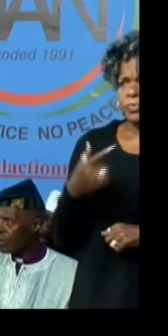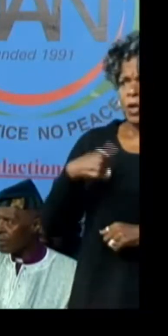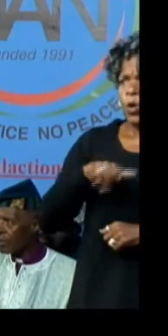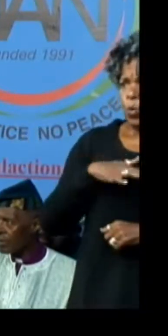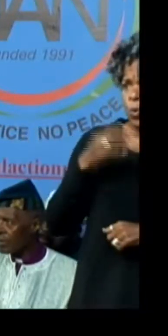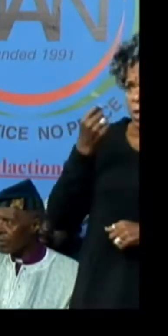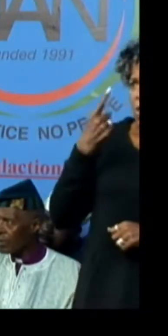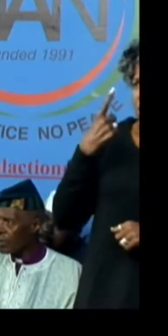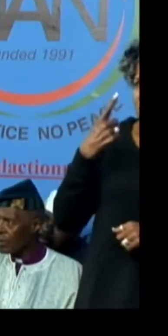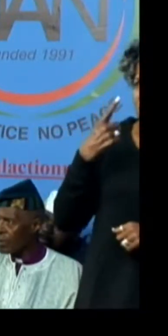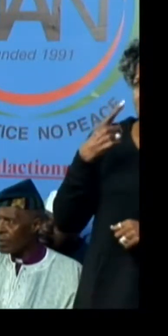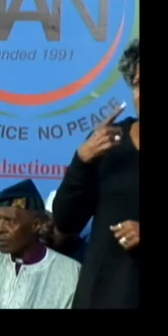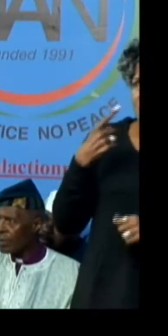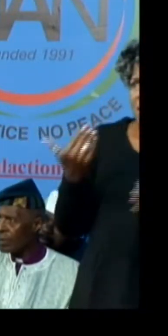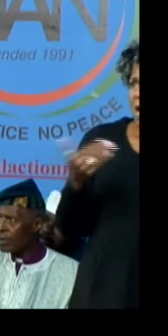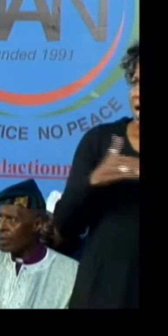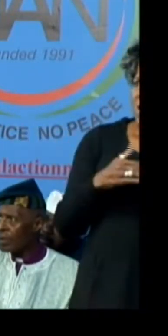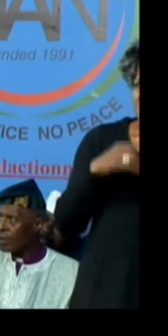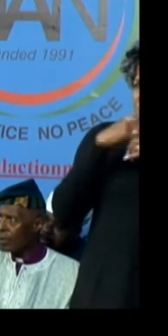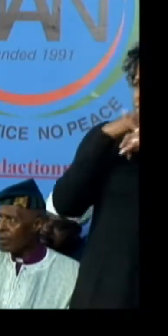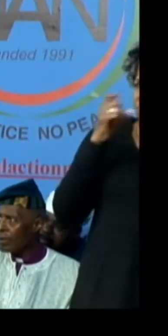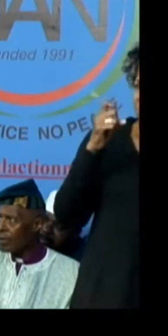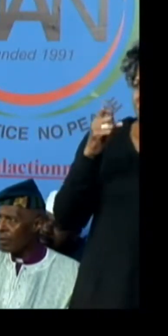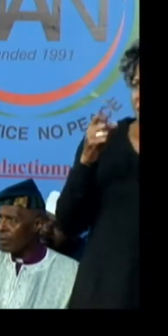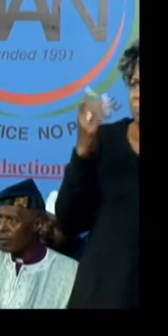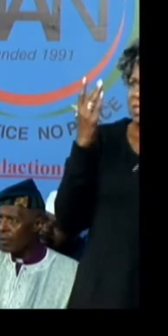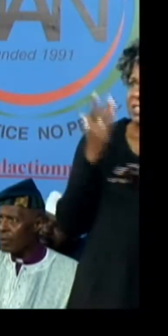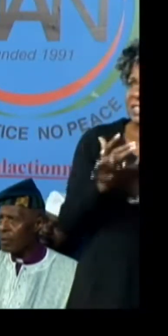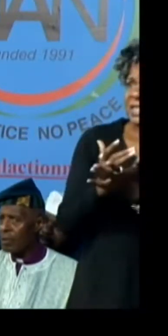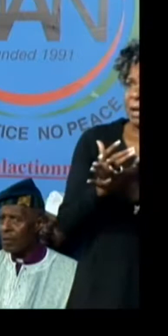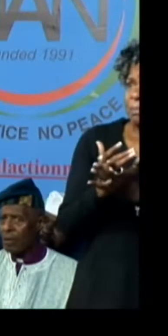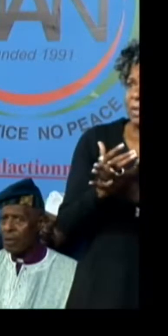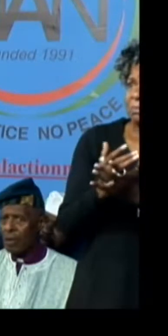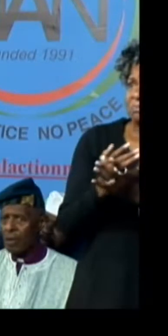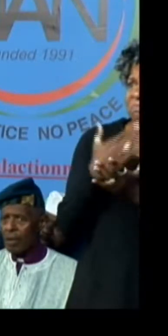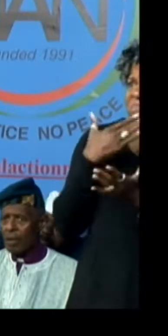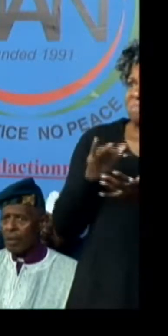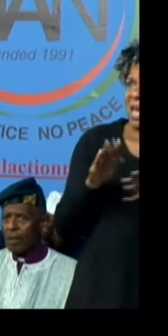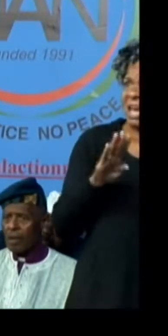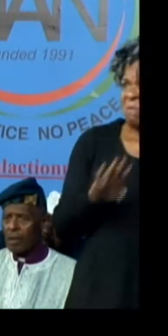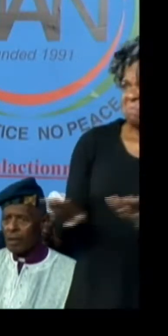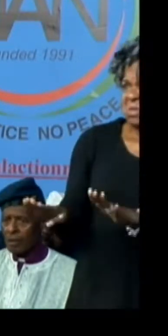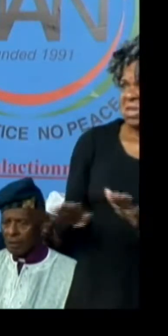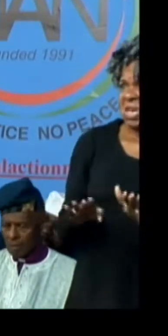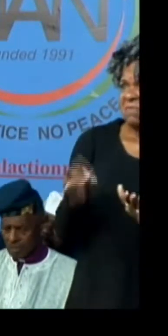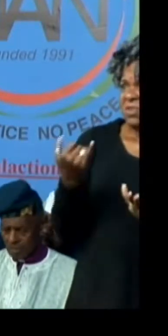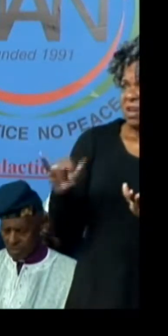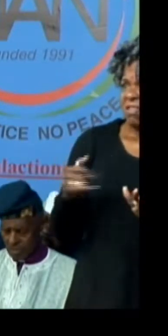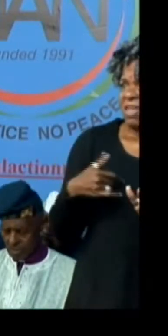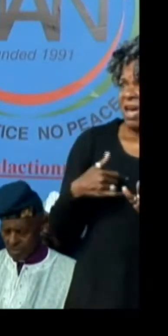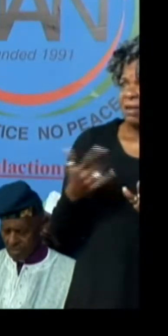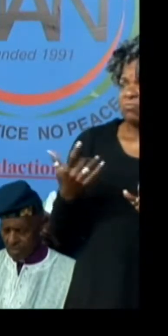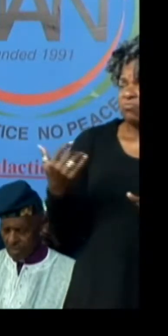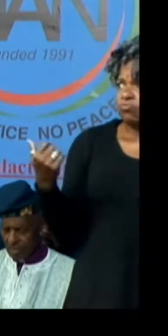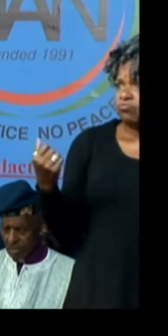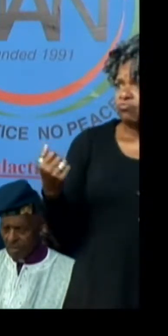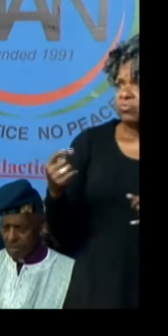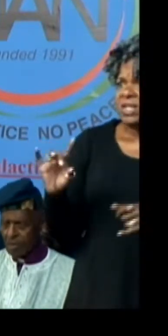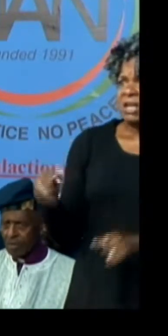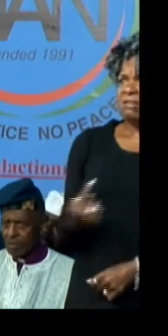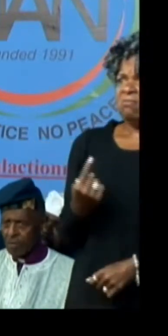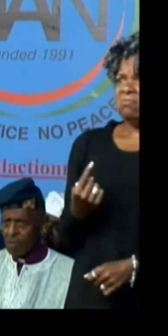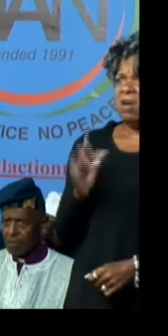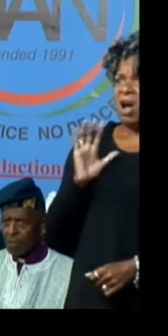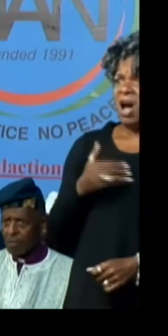all to dealing with stopping criminal behavior that plagues our community first and